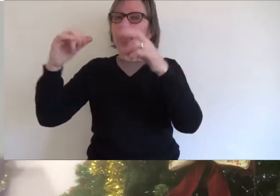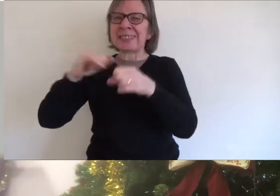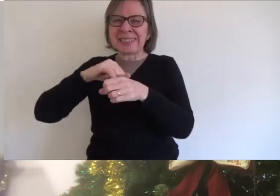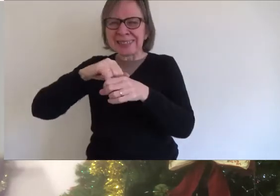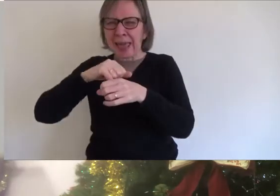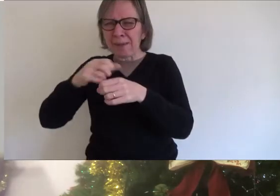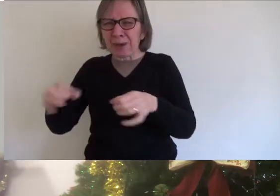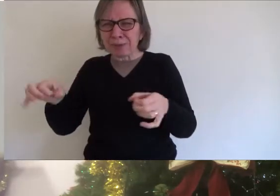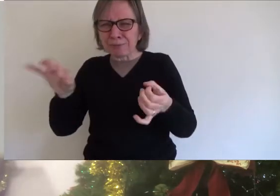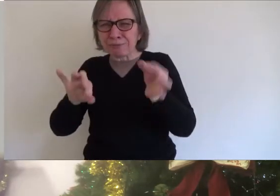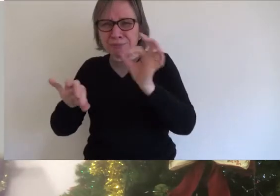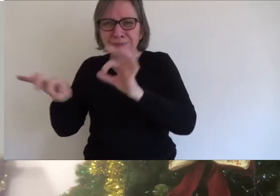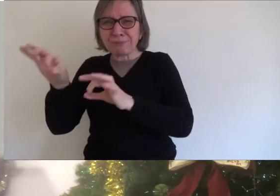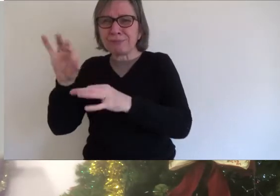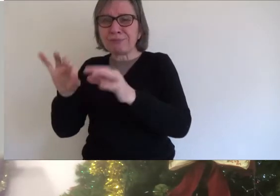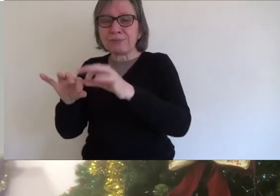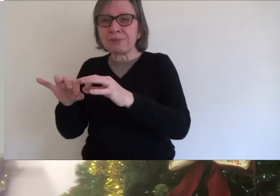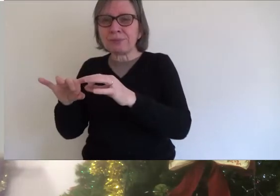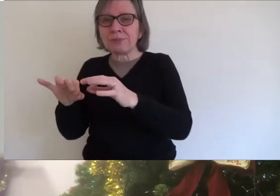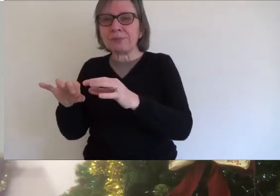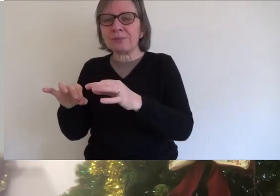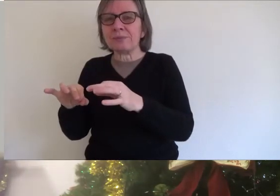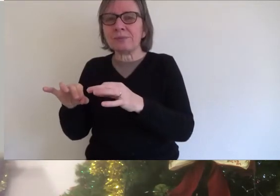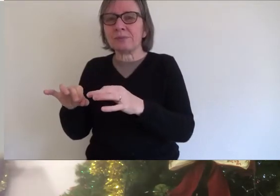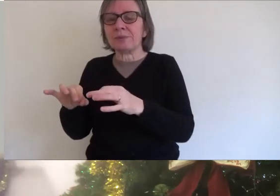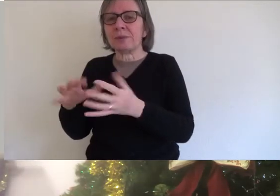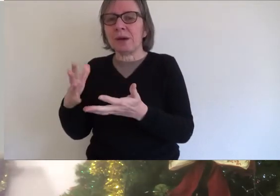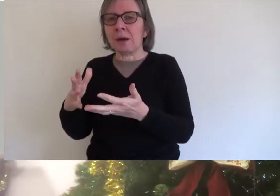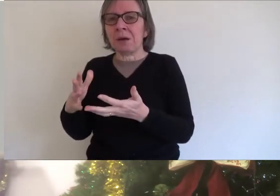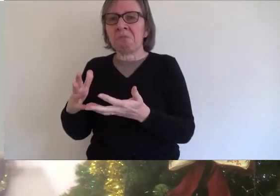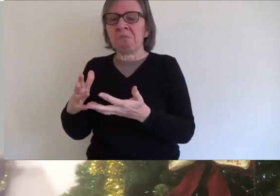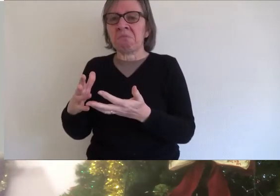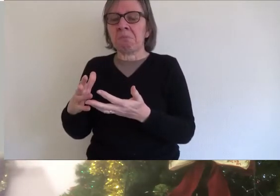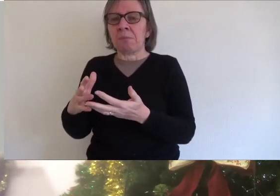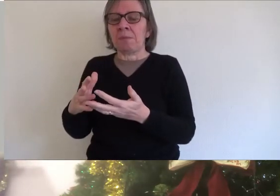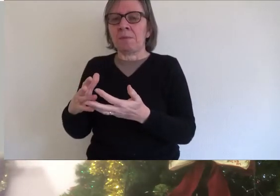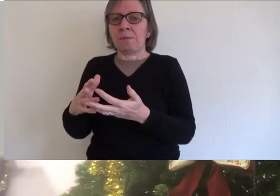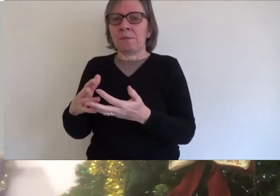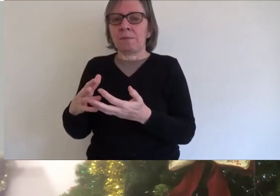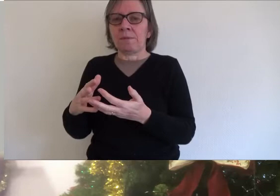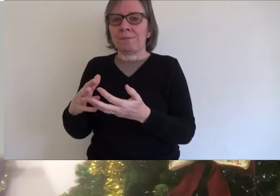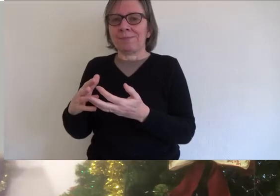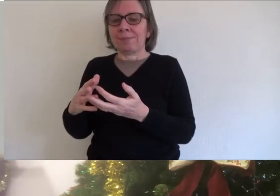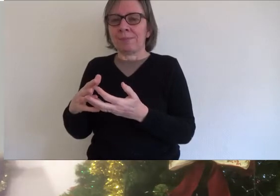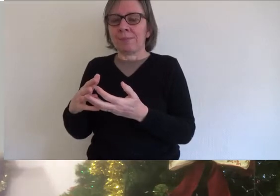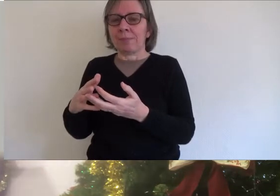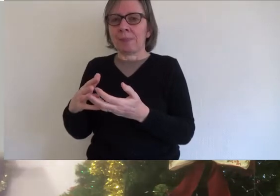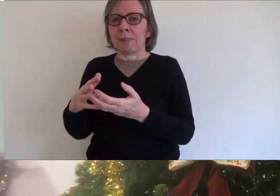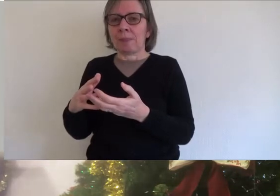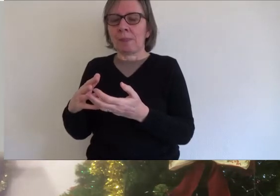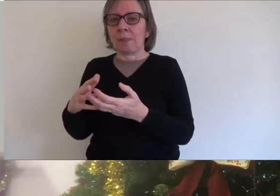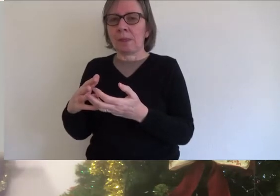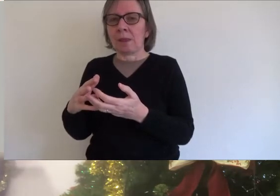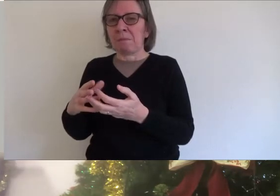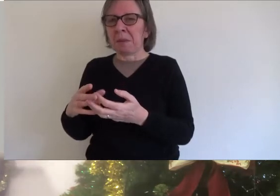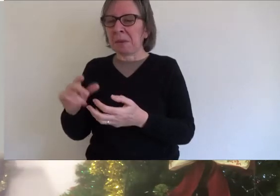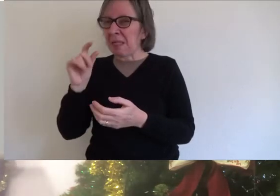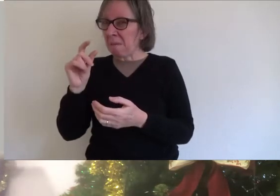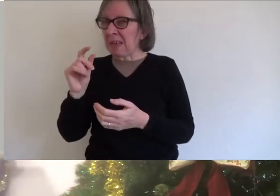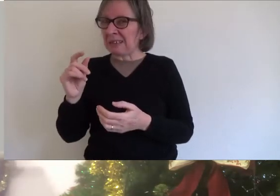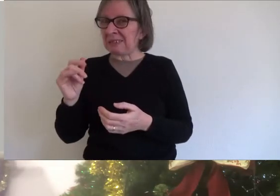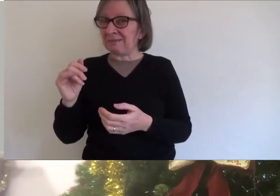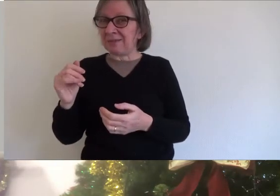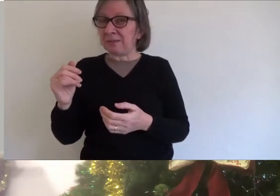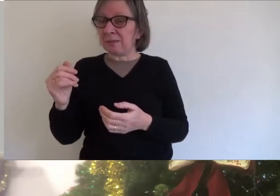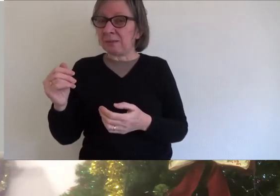chemicals, trying to make gold out of base substances. They probably dabbled a bit in the dark